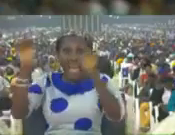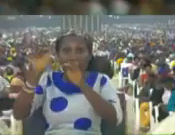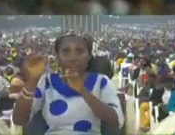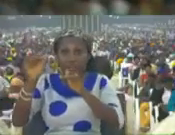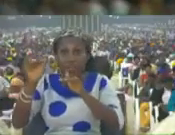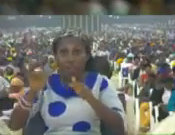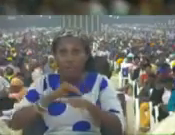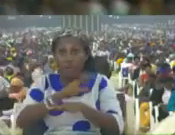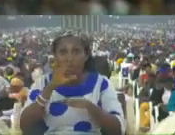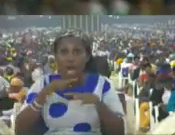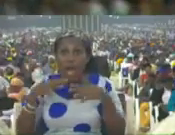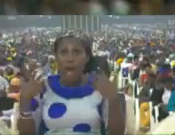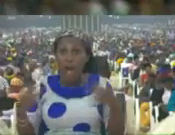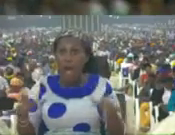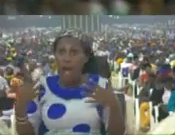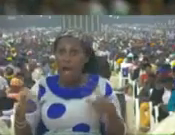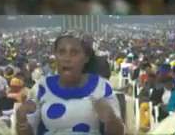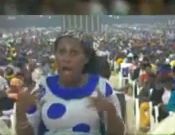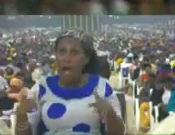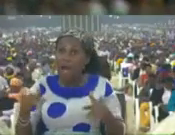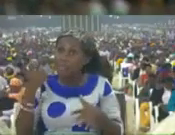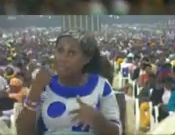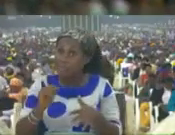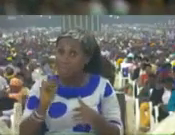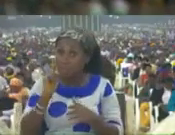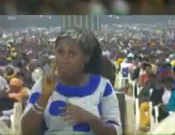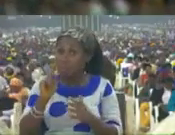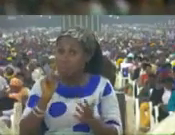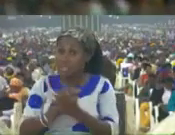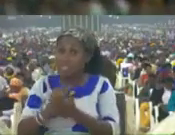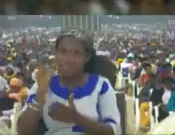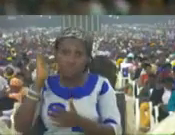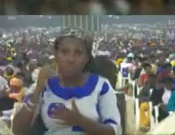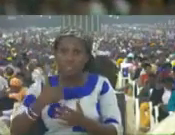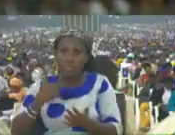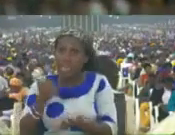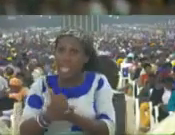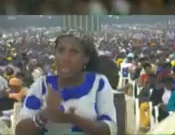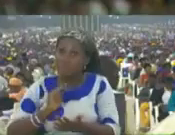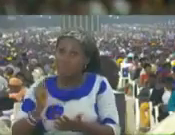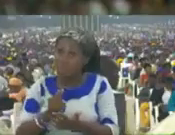the one who could have helped us is